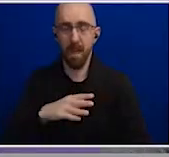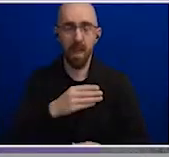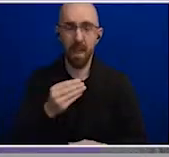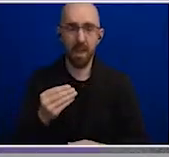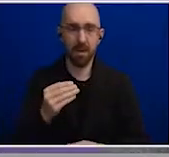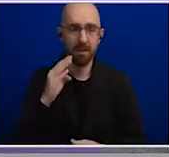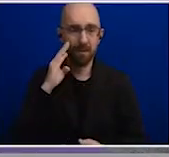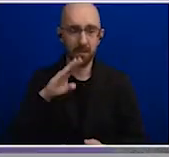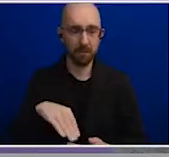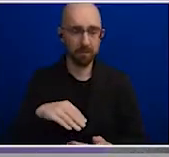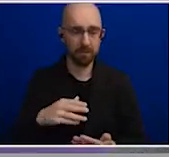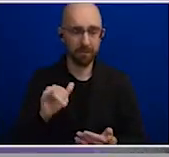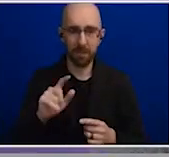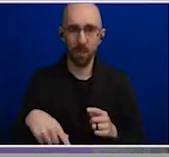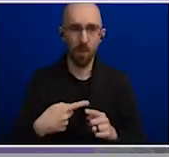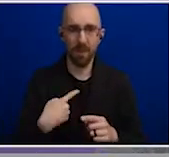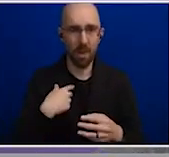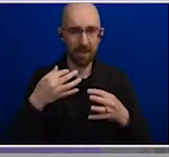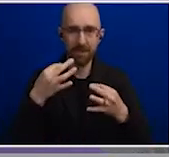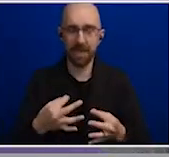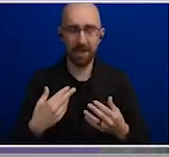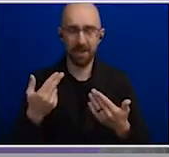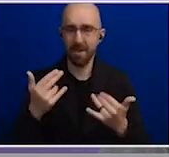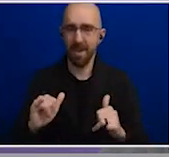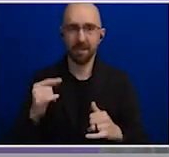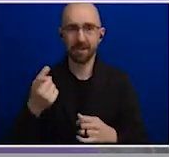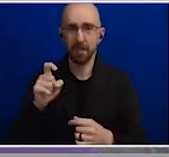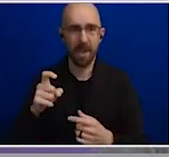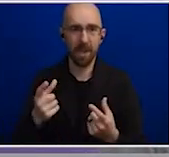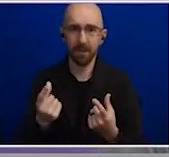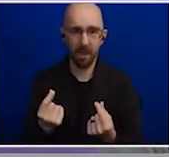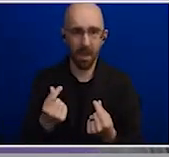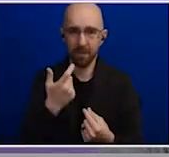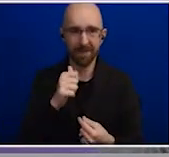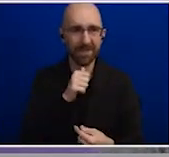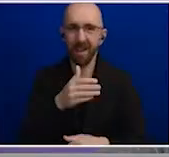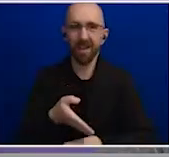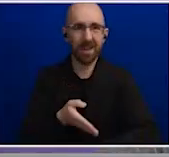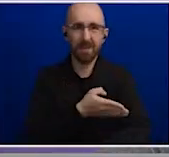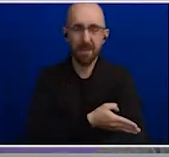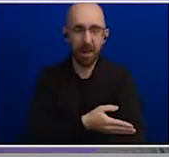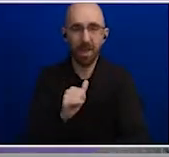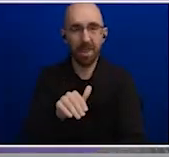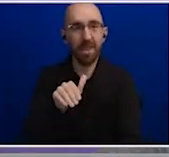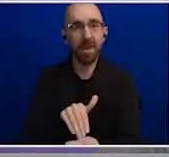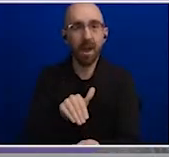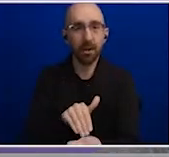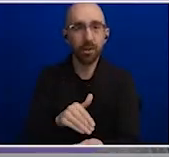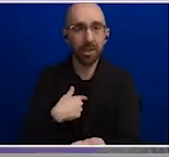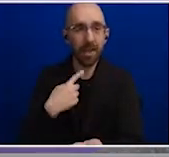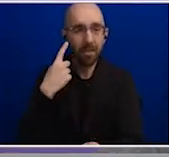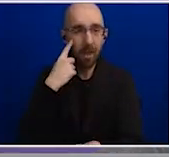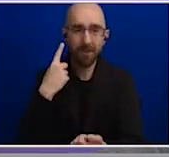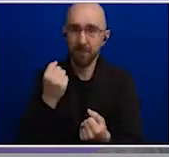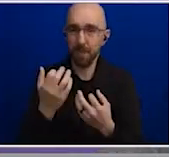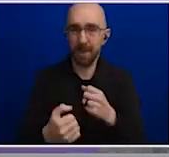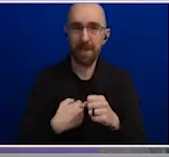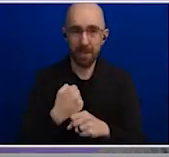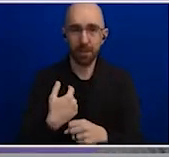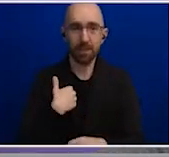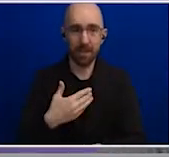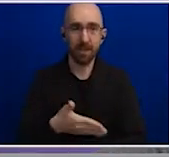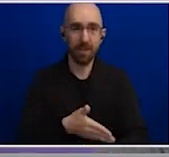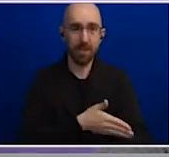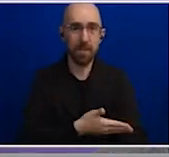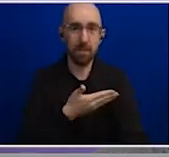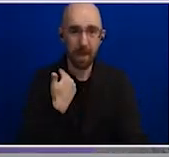that's when I decided. I said, hey, something's got to be done because it's not getting better. And like the doctor said, I thought for years I did get it better, and I thought I could do it